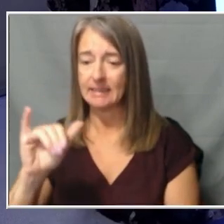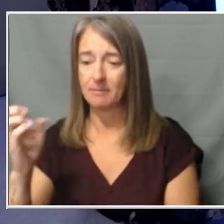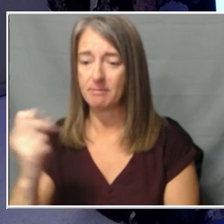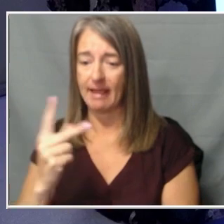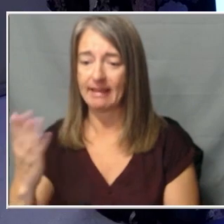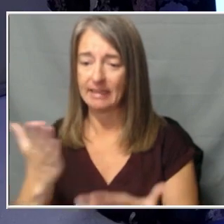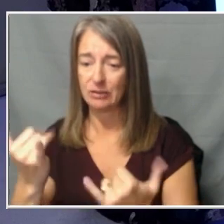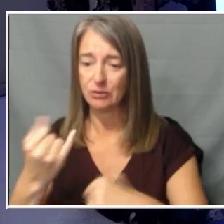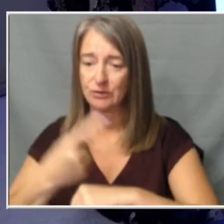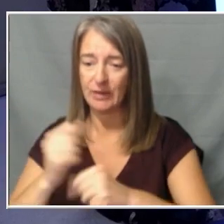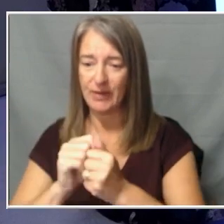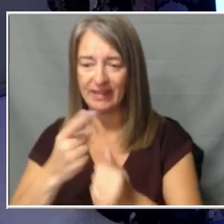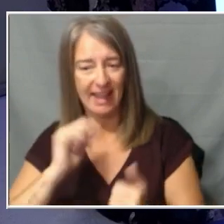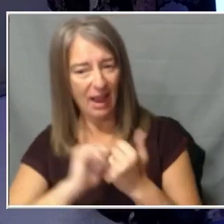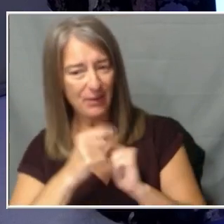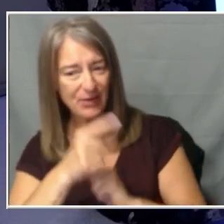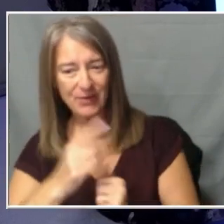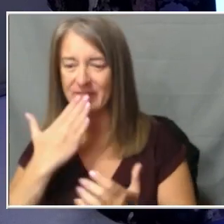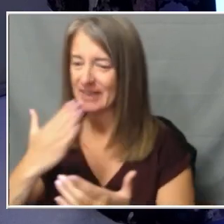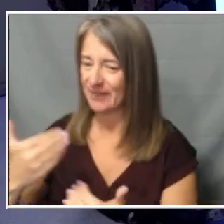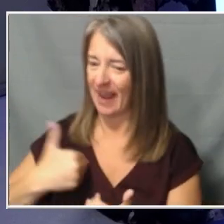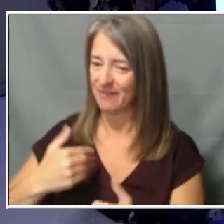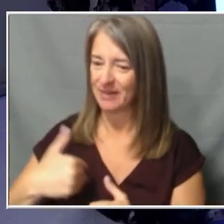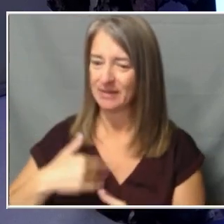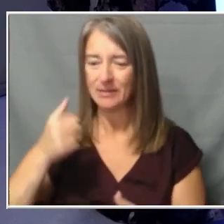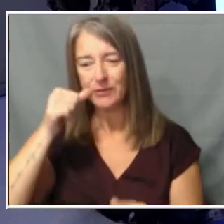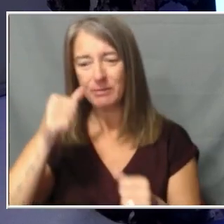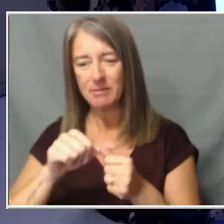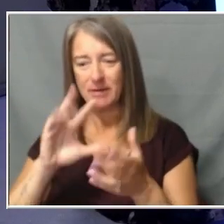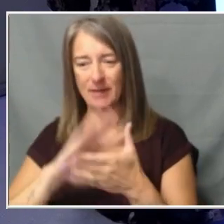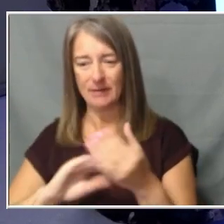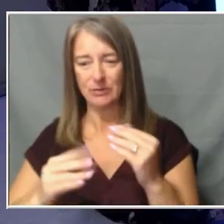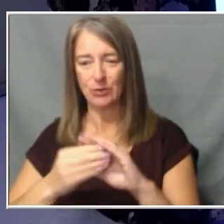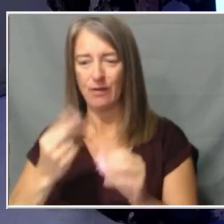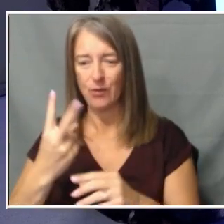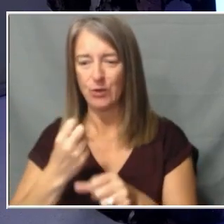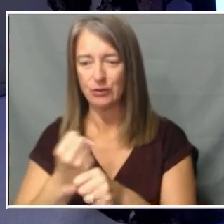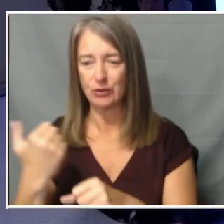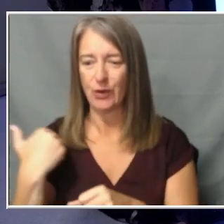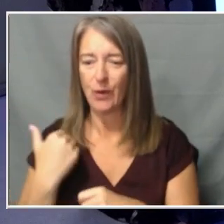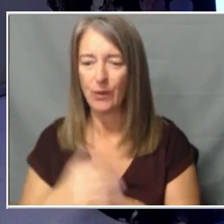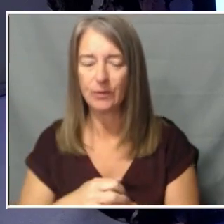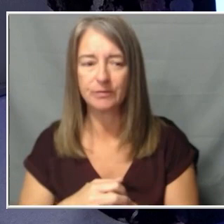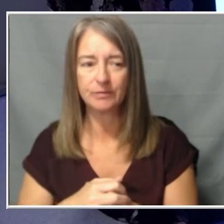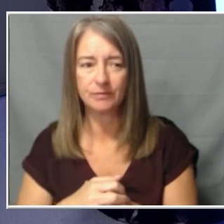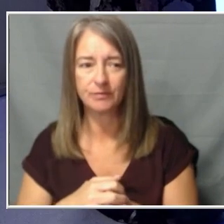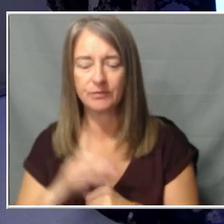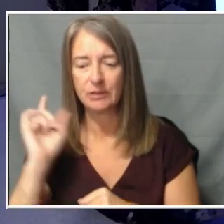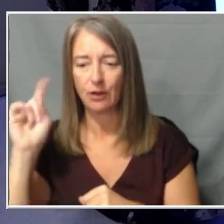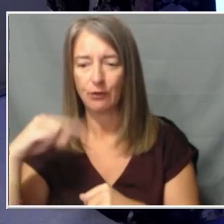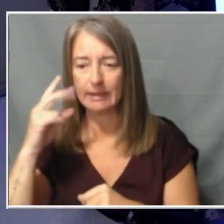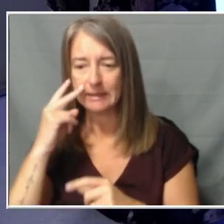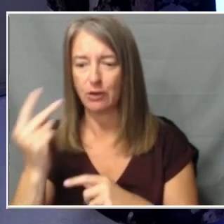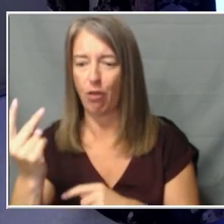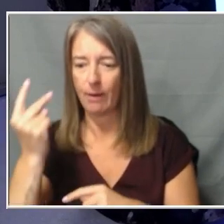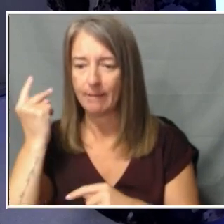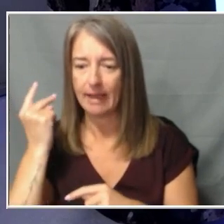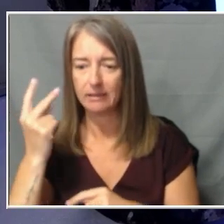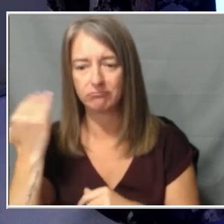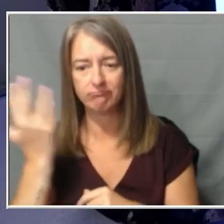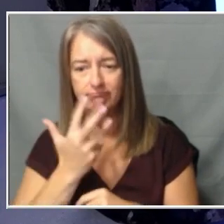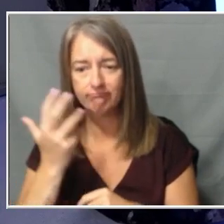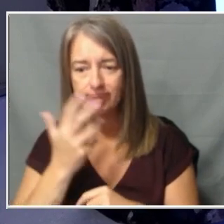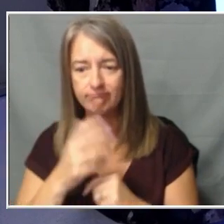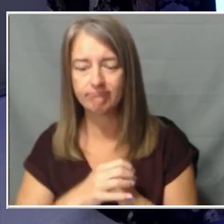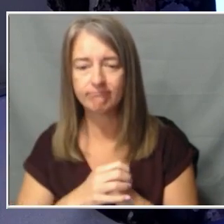you? Good. Thanks for having me. Do you remember that story we did all those years ago? I do. It's crazy to look back. It is. It is.